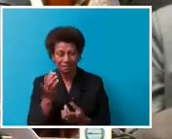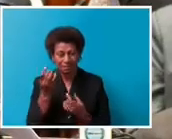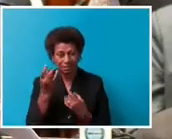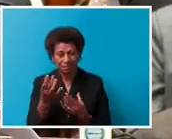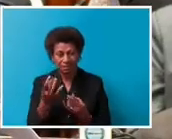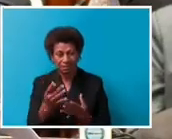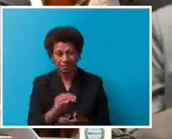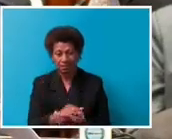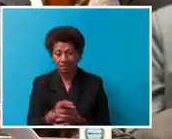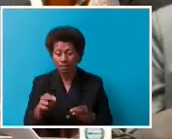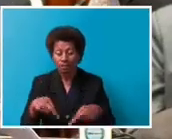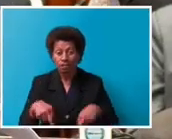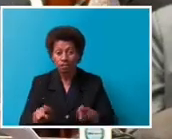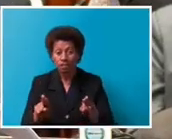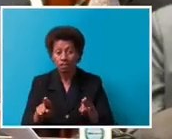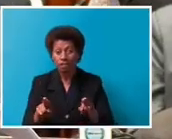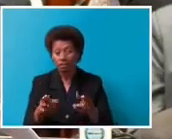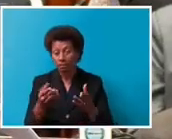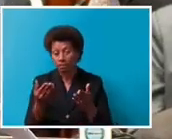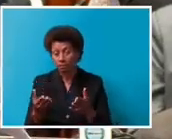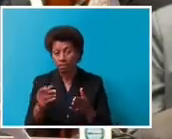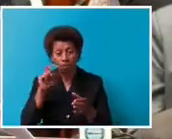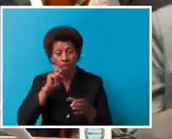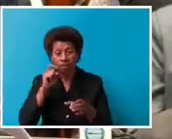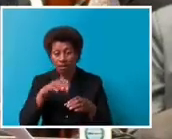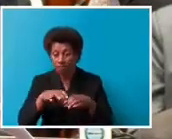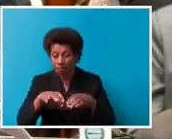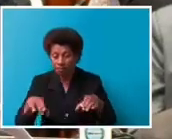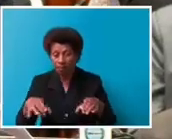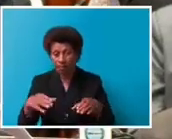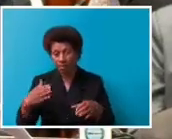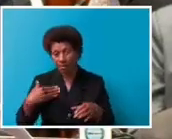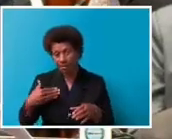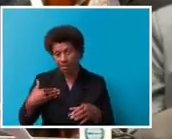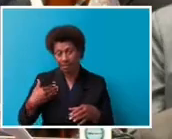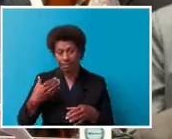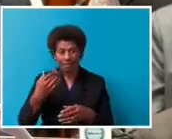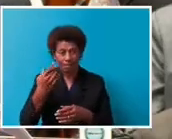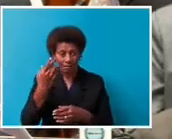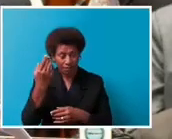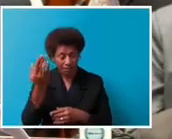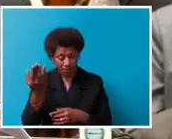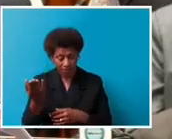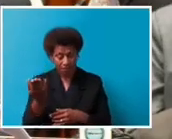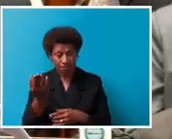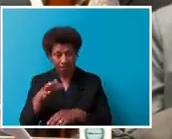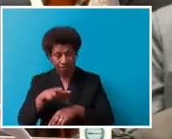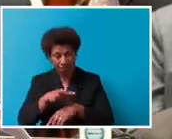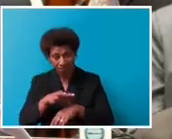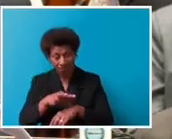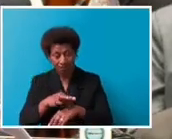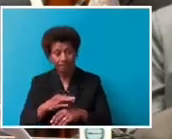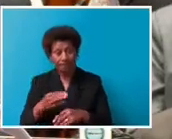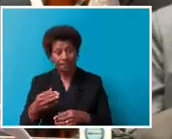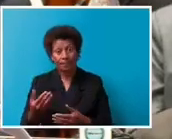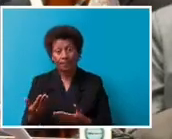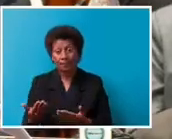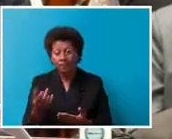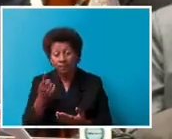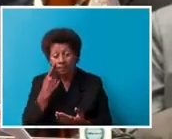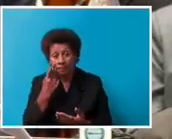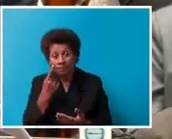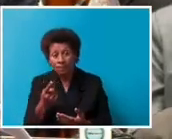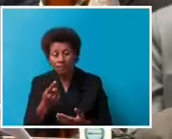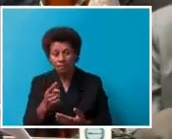assets, roads, water, sewage, healthcare, and education, tough decisions were inevitable. We simplified the